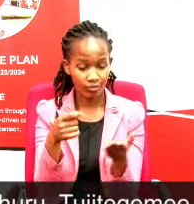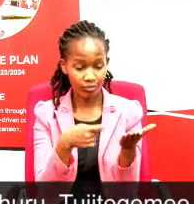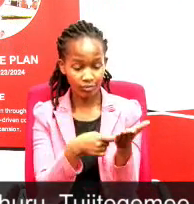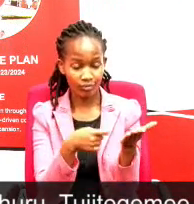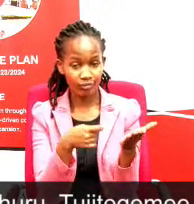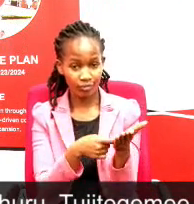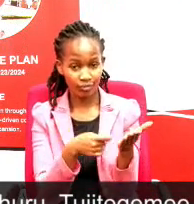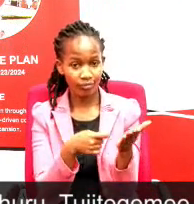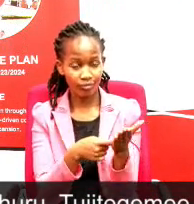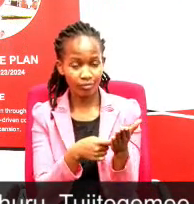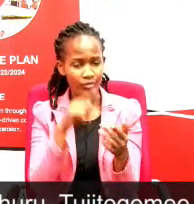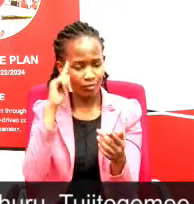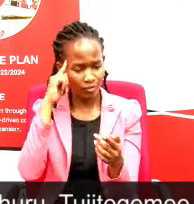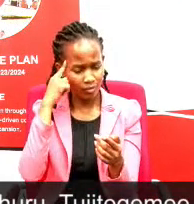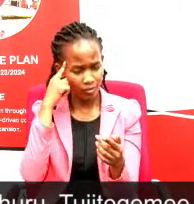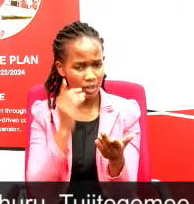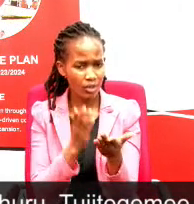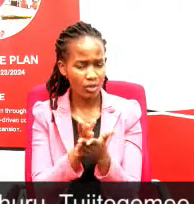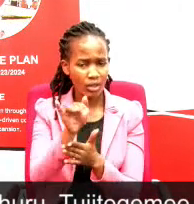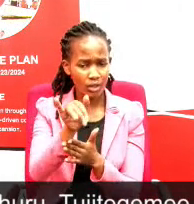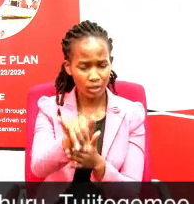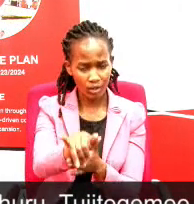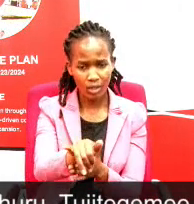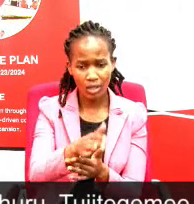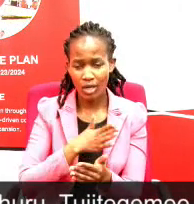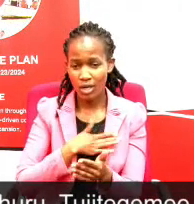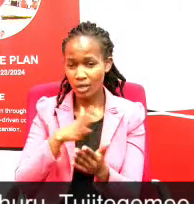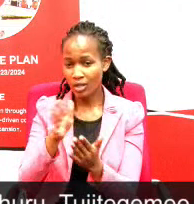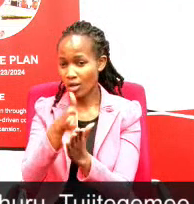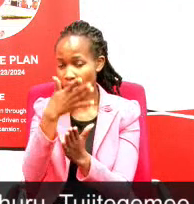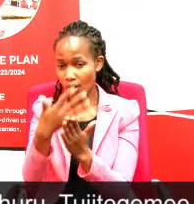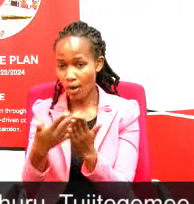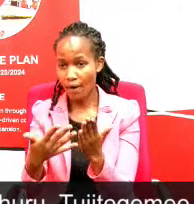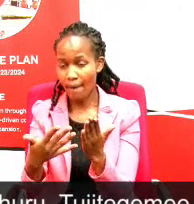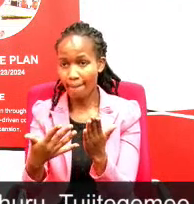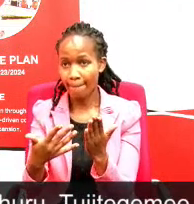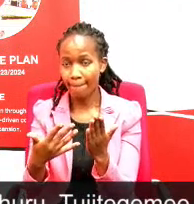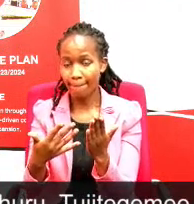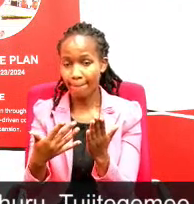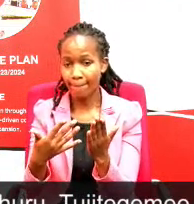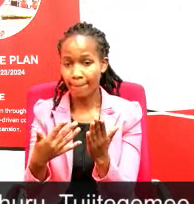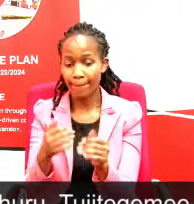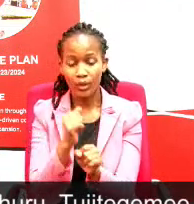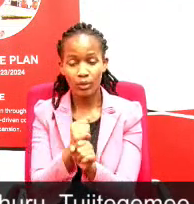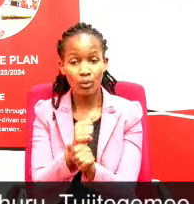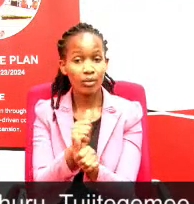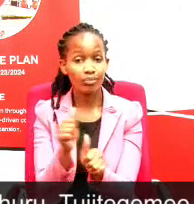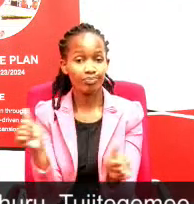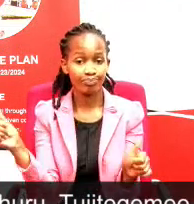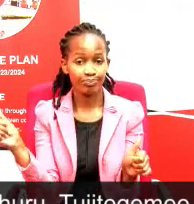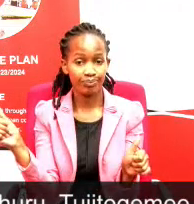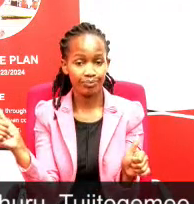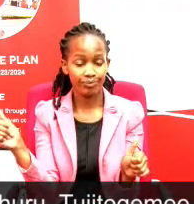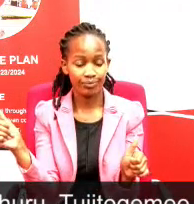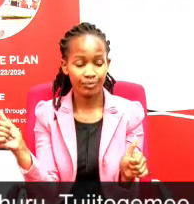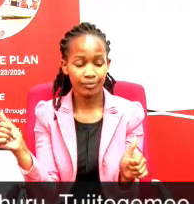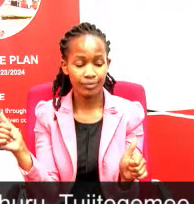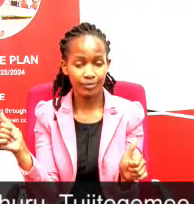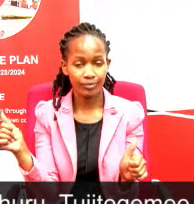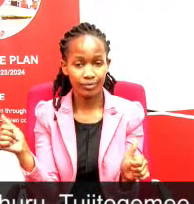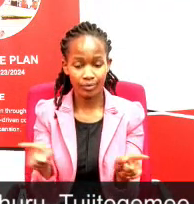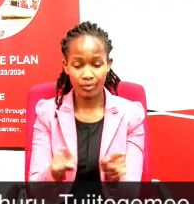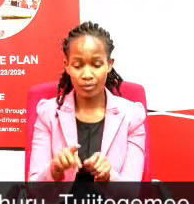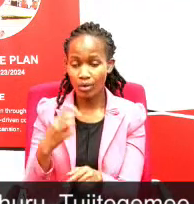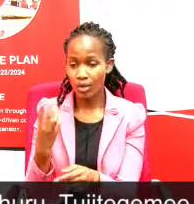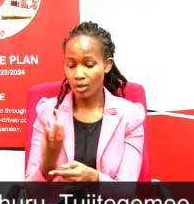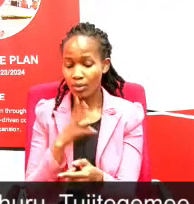technological aspect, making sure that our network is working well, and